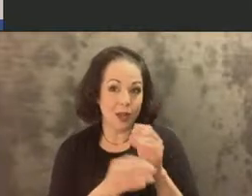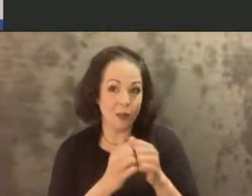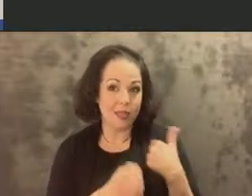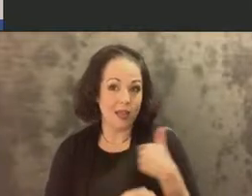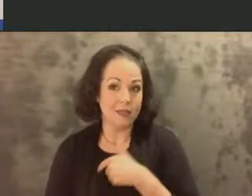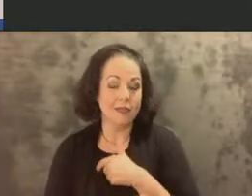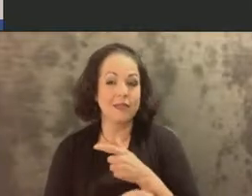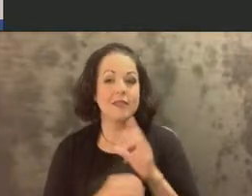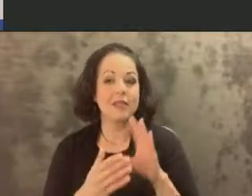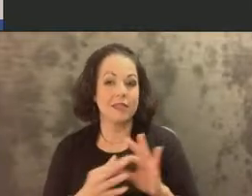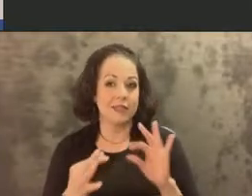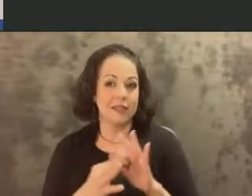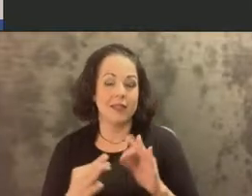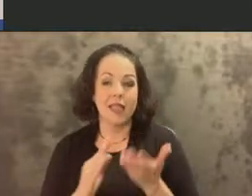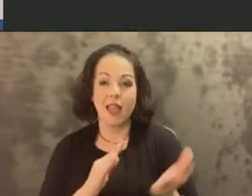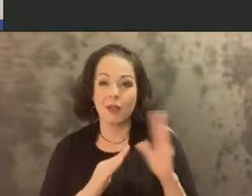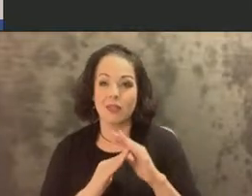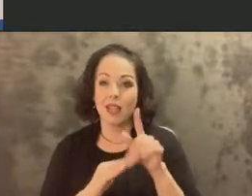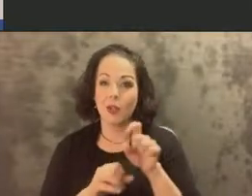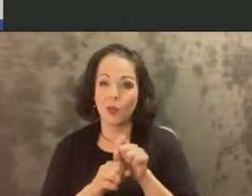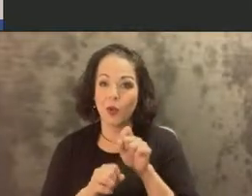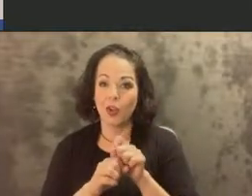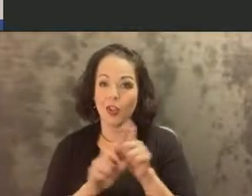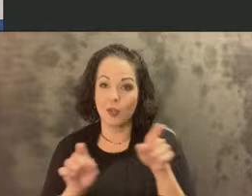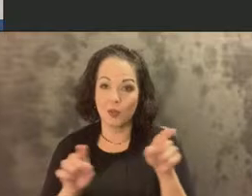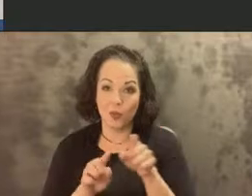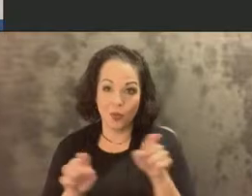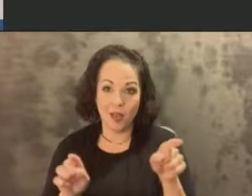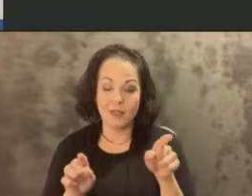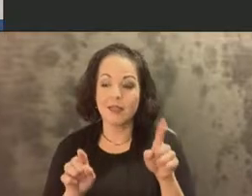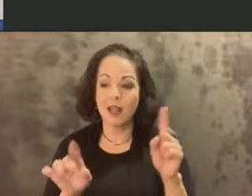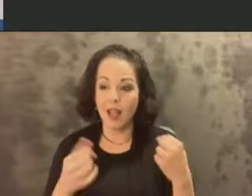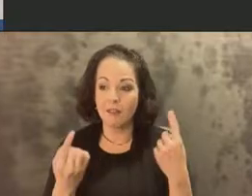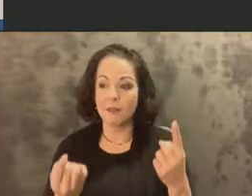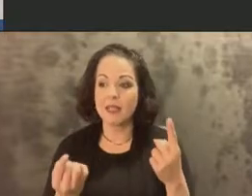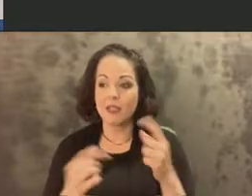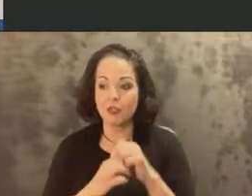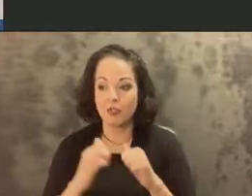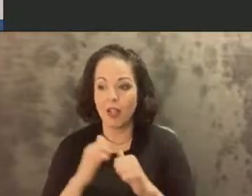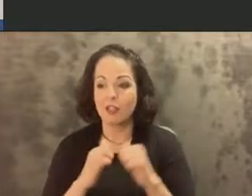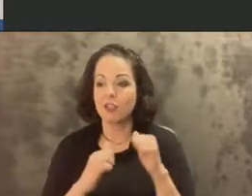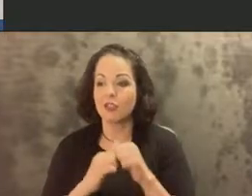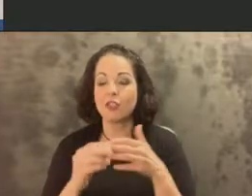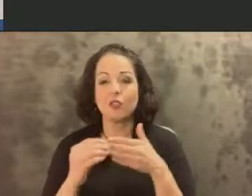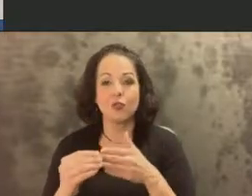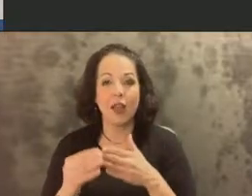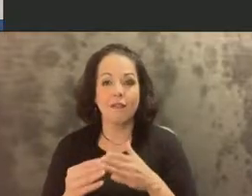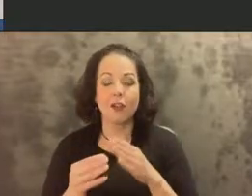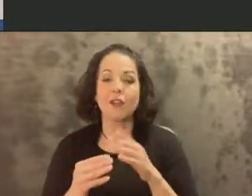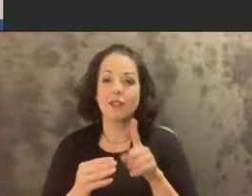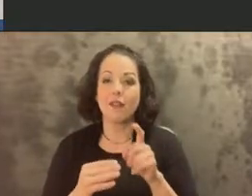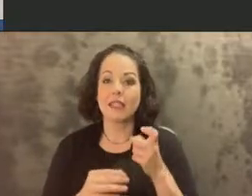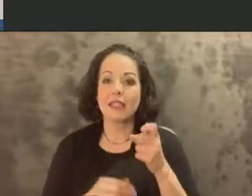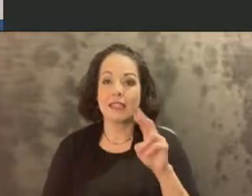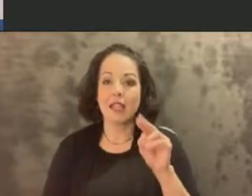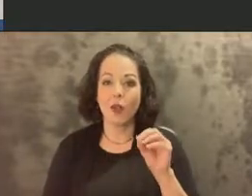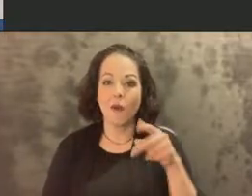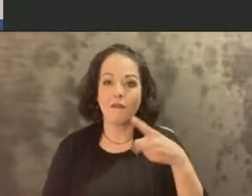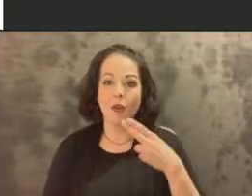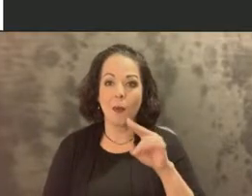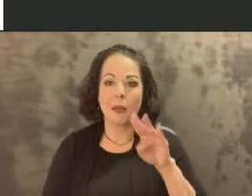the outstanding work that the Structural Drivers and Xenophobia did. Thank